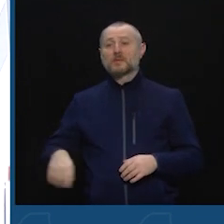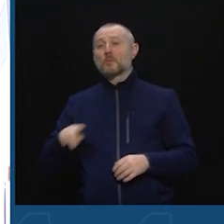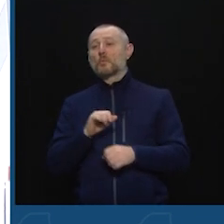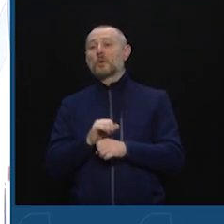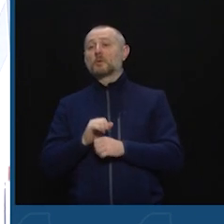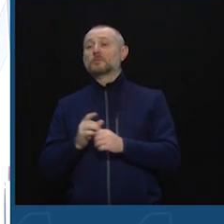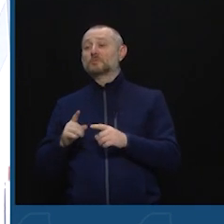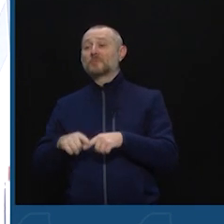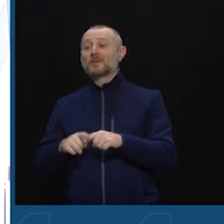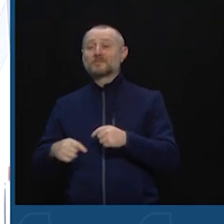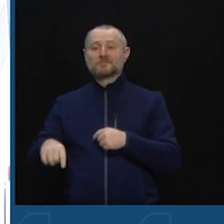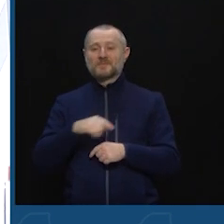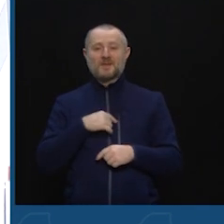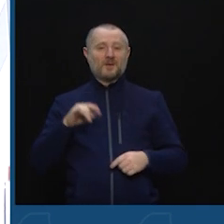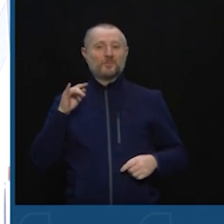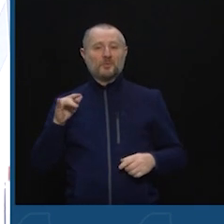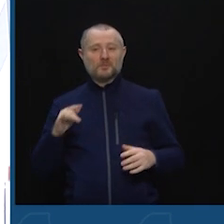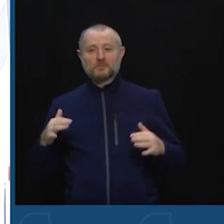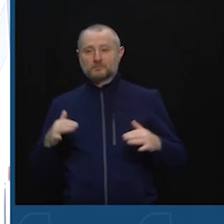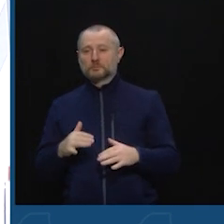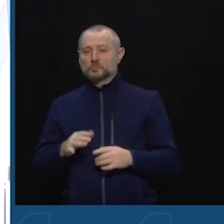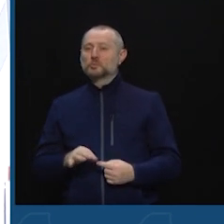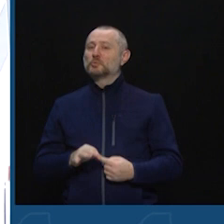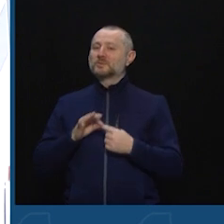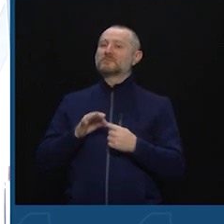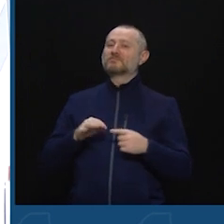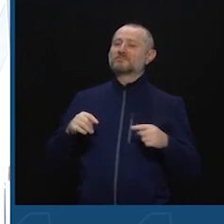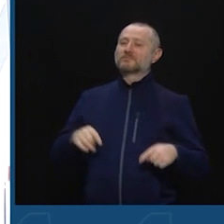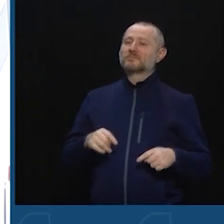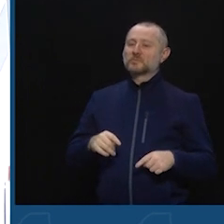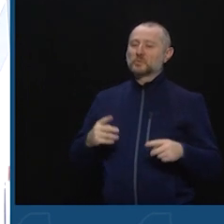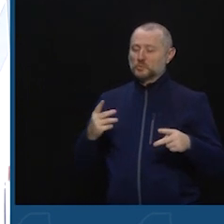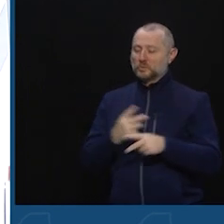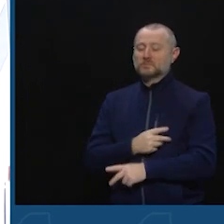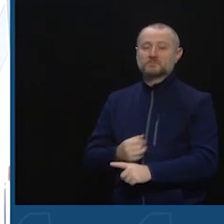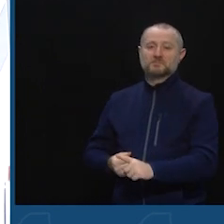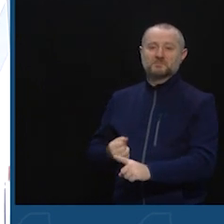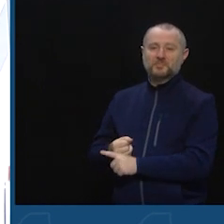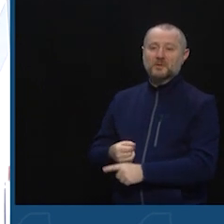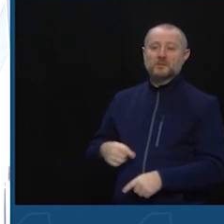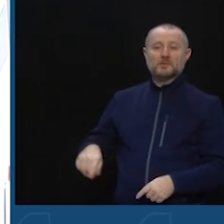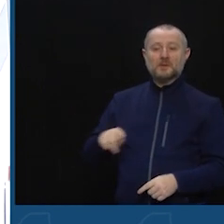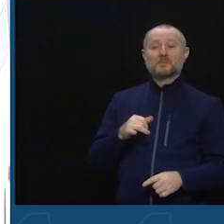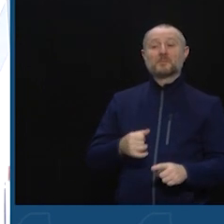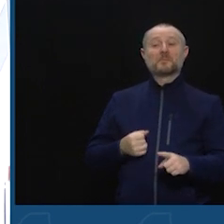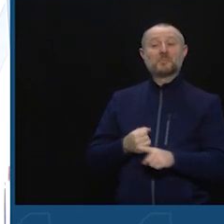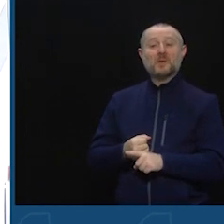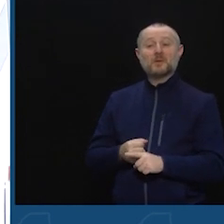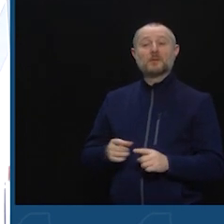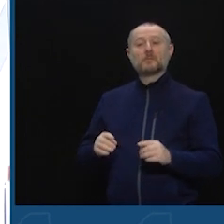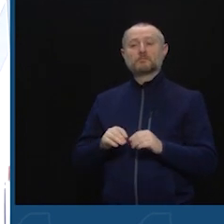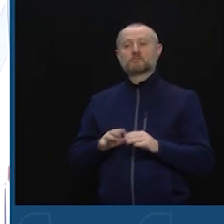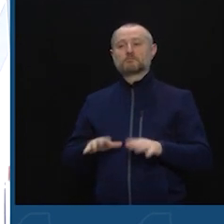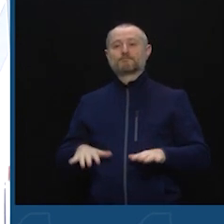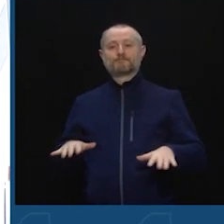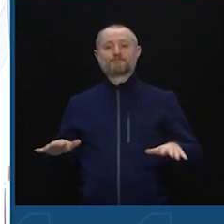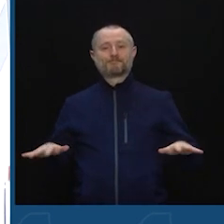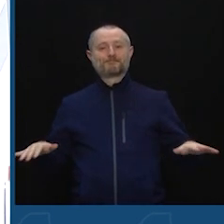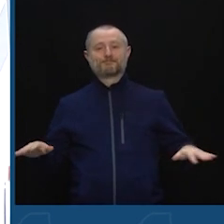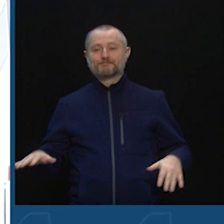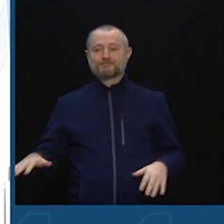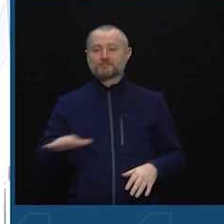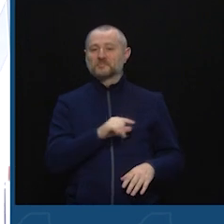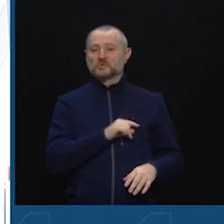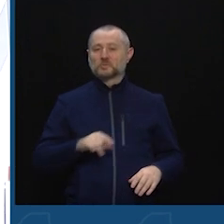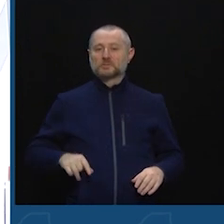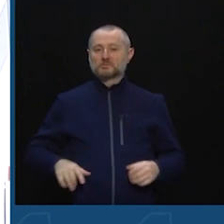rely on our airports have been uniquely impacted. And that impact has rippled throughout the entire borough of